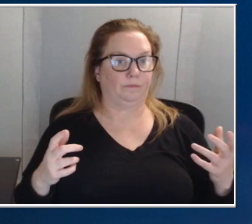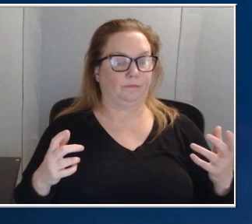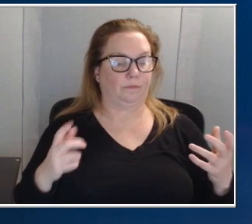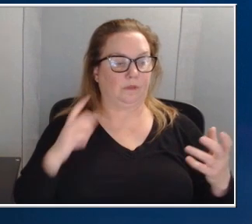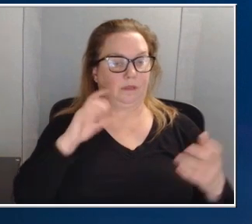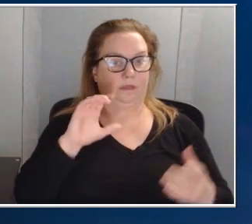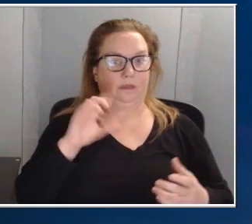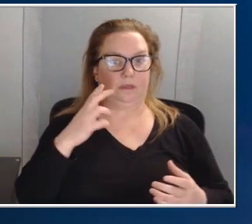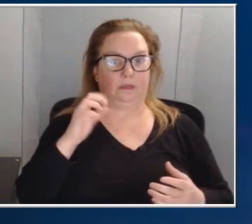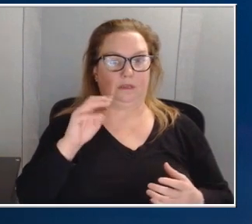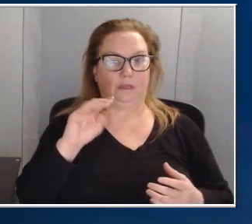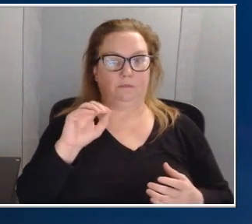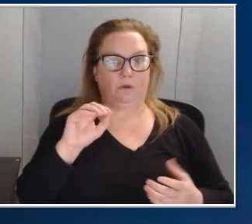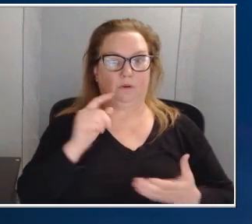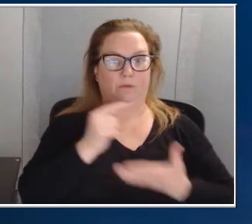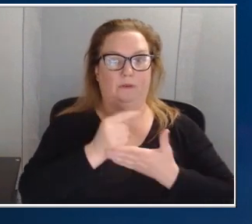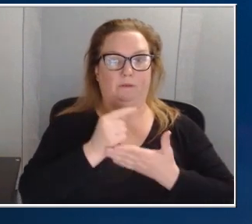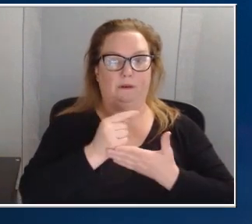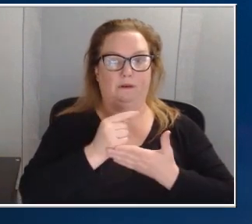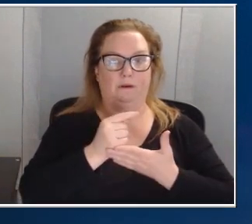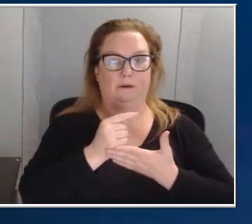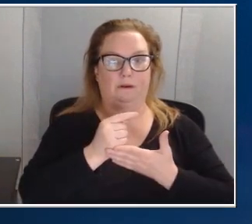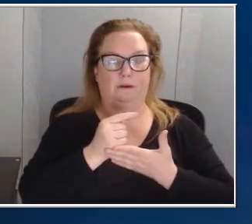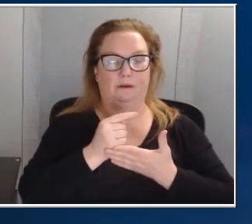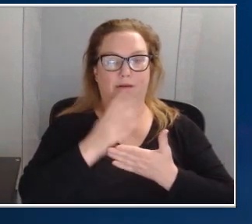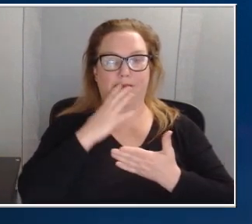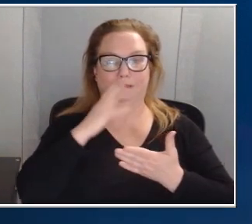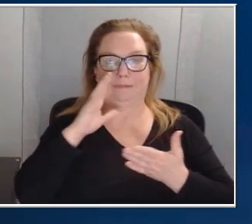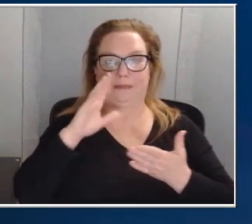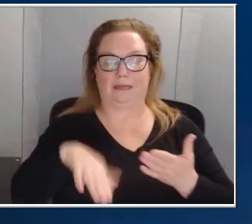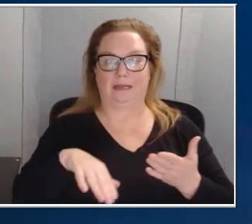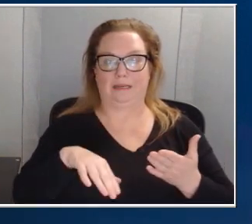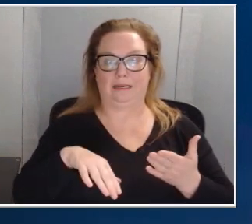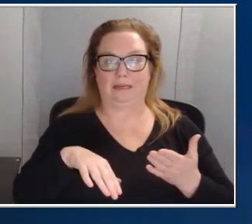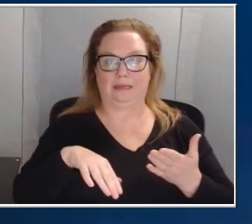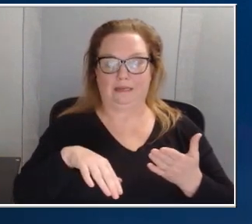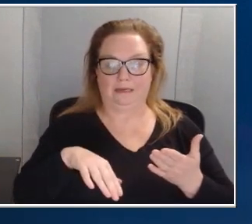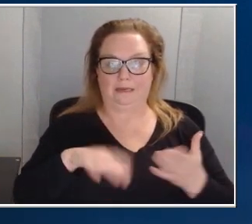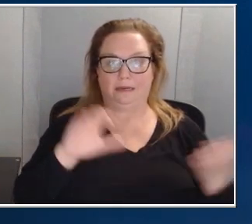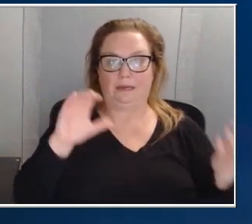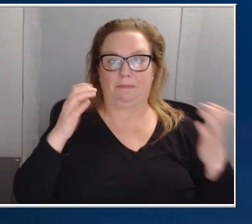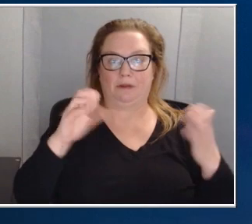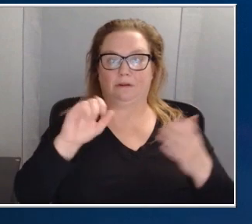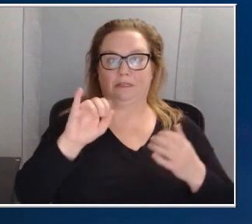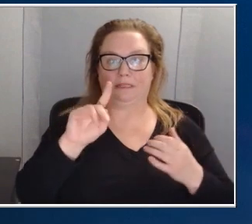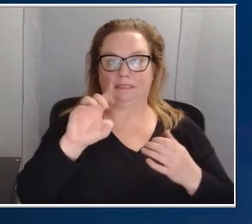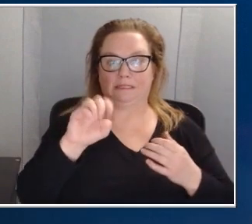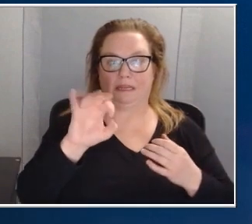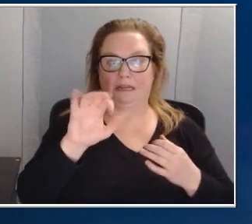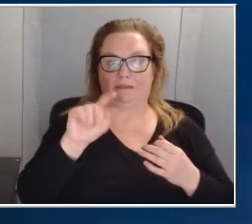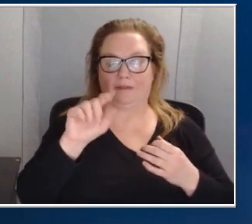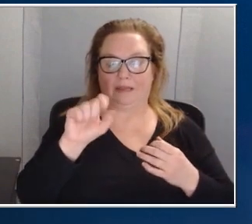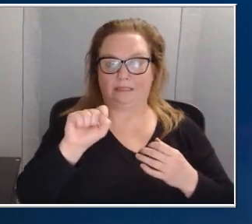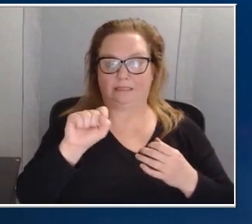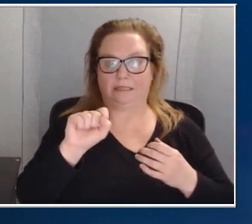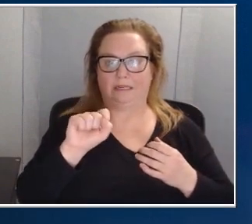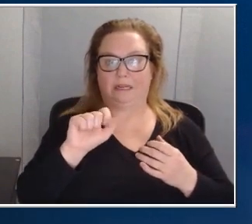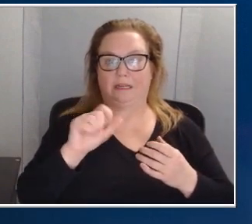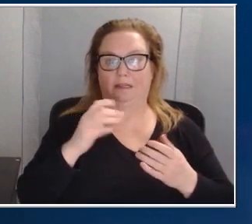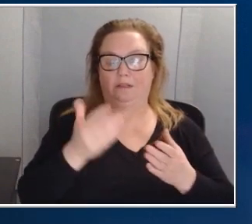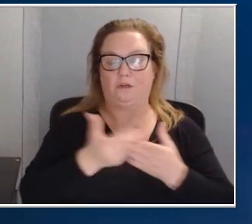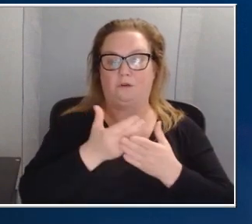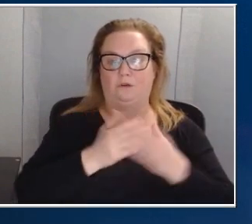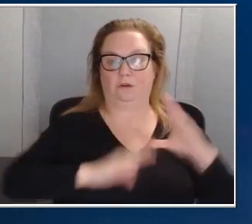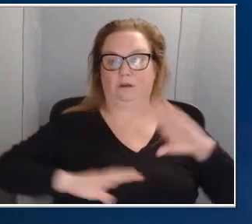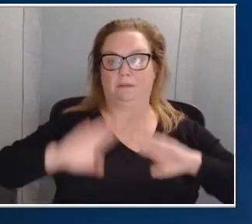Chemotherapy. Couple more questions. Oh, is so sorry. bad relative to compared to all the side effects with cancer. And you look at the new biologics, which manipulate